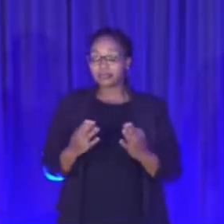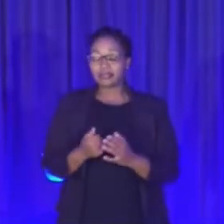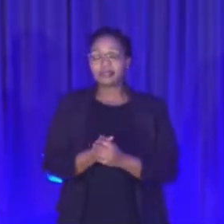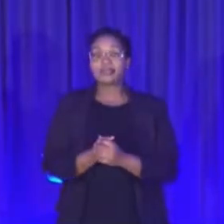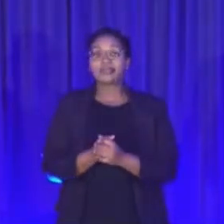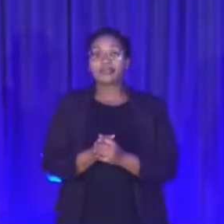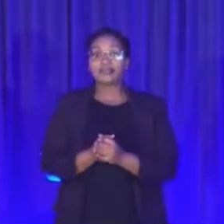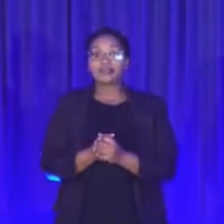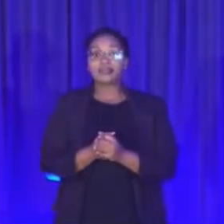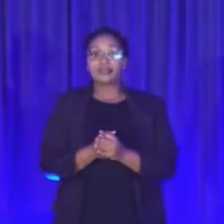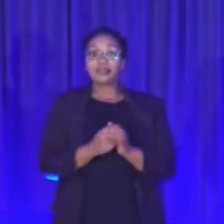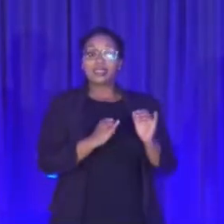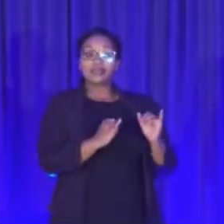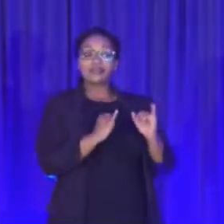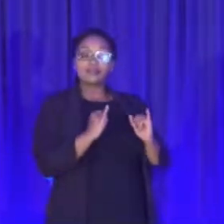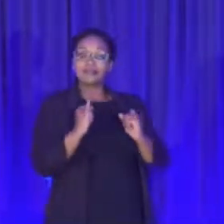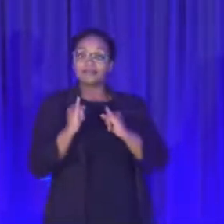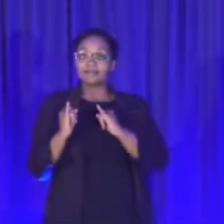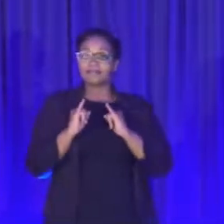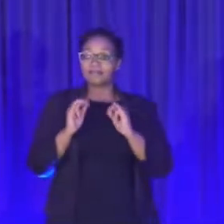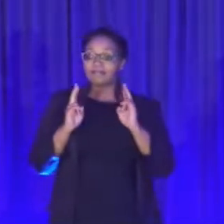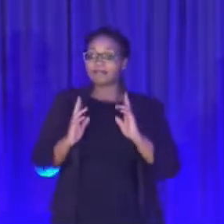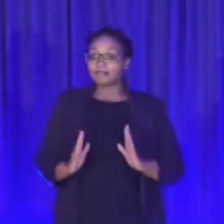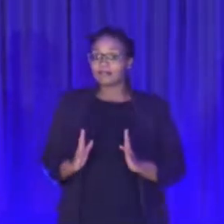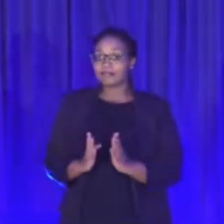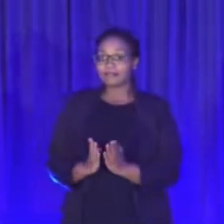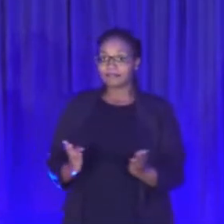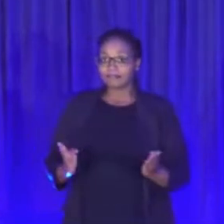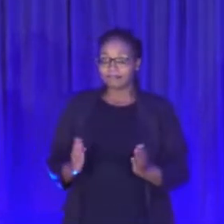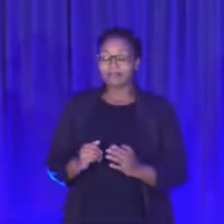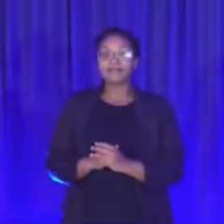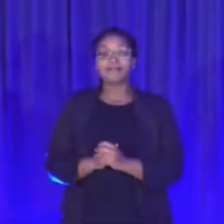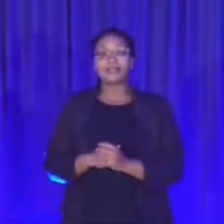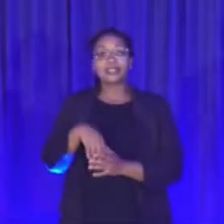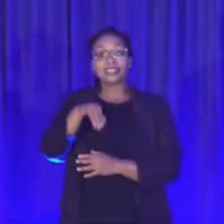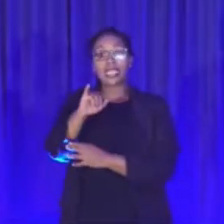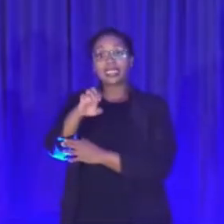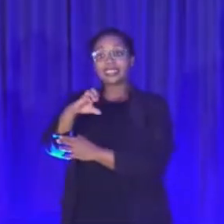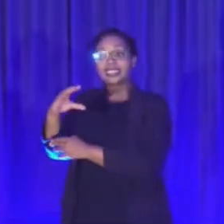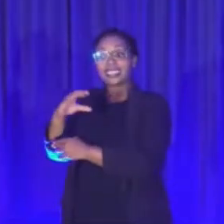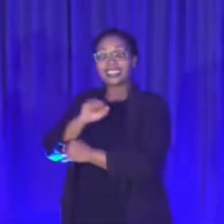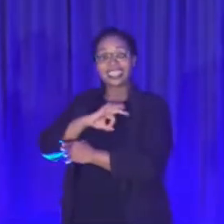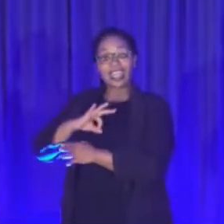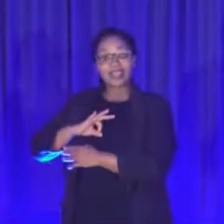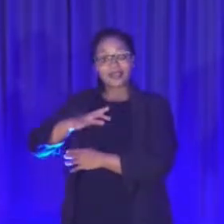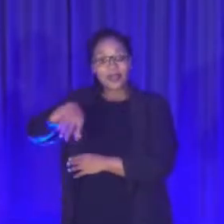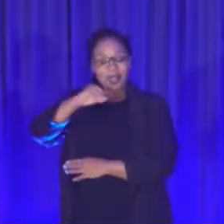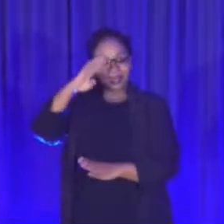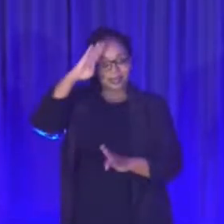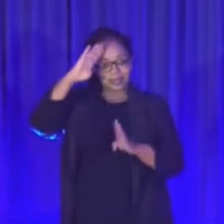distinguished guests, staff of the Commission, good morning.